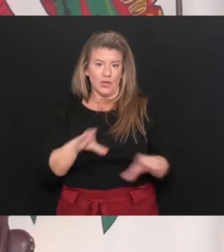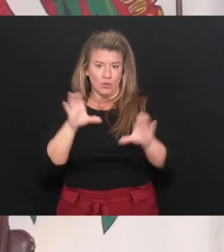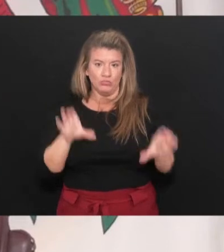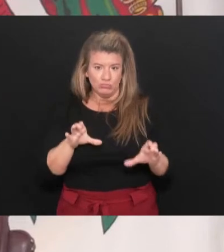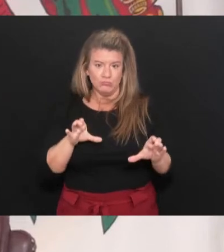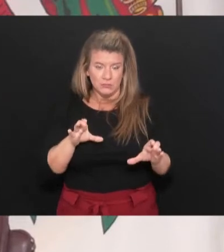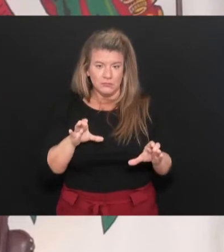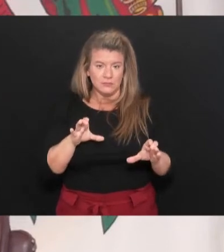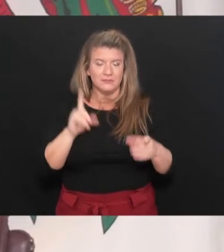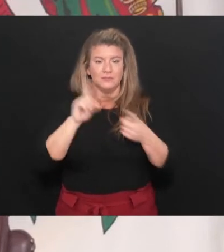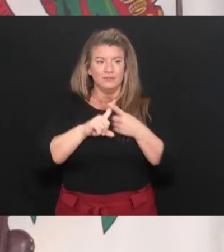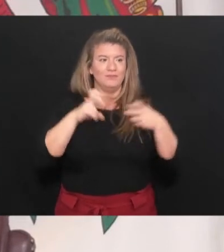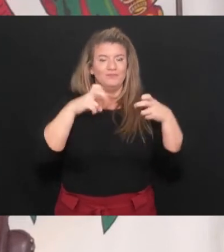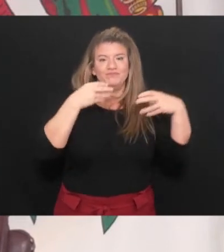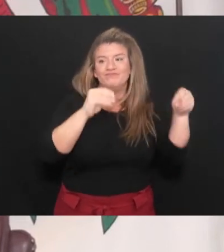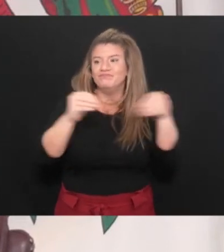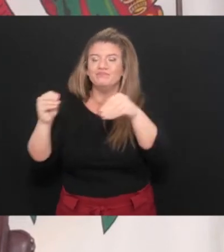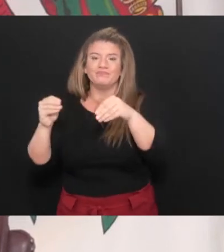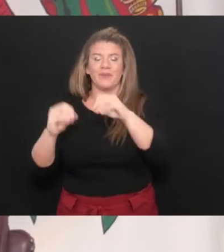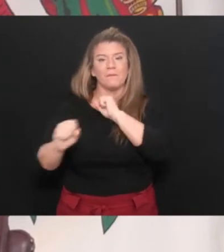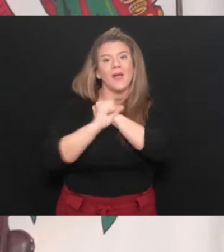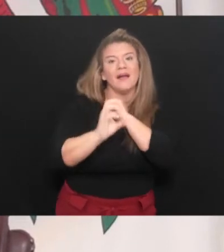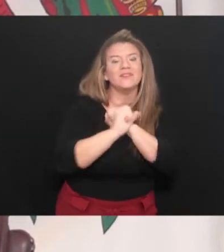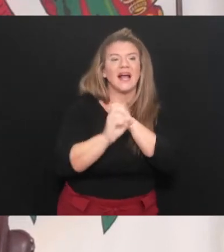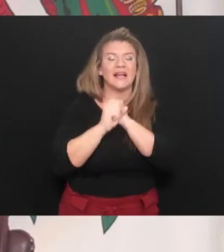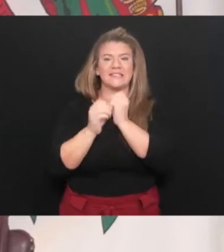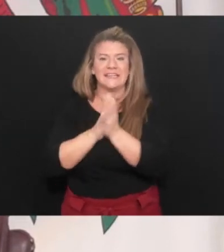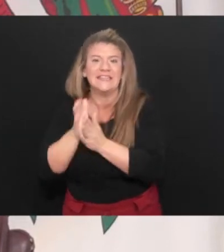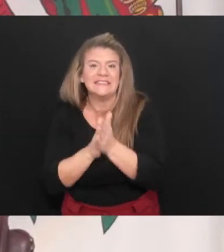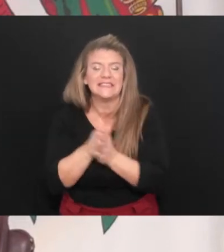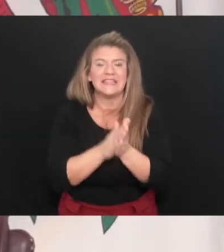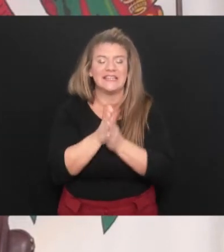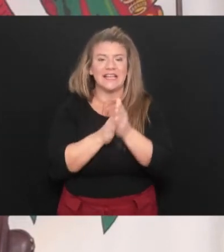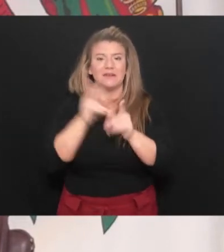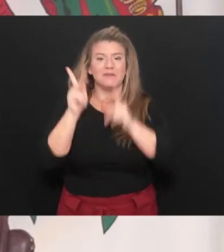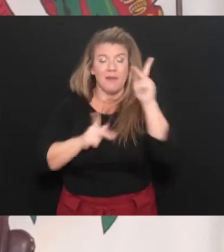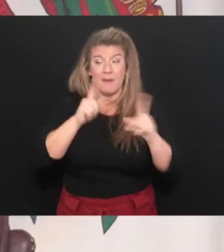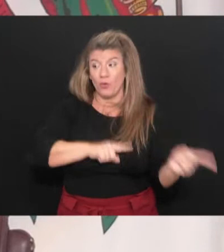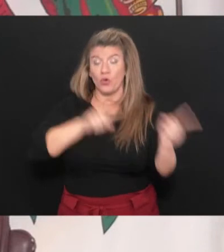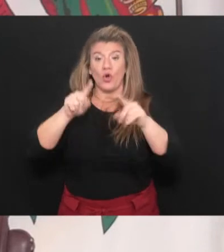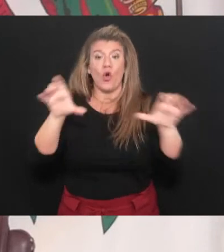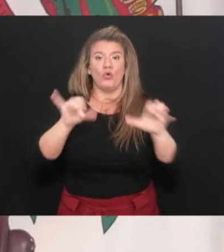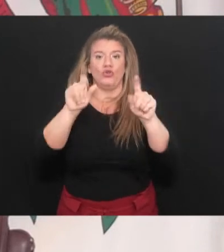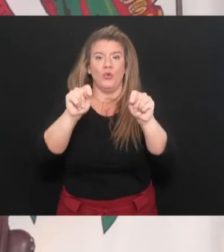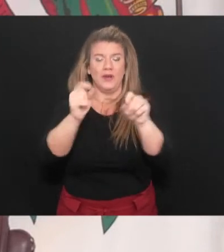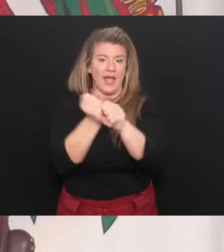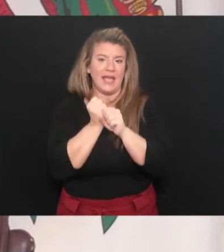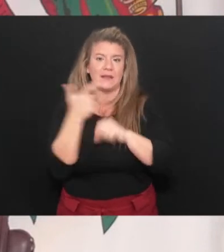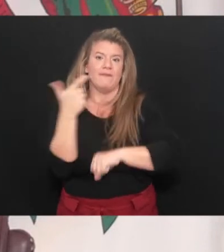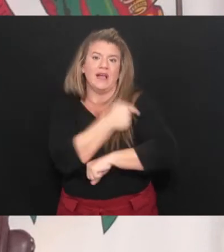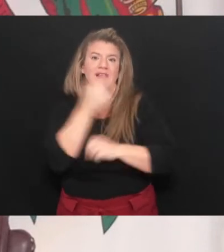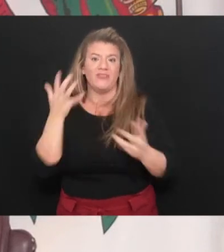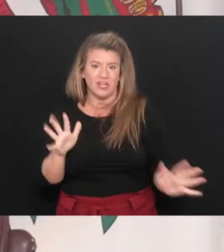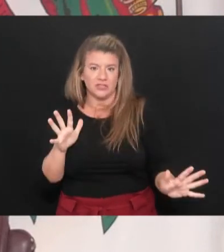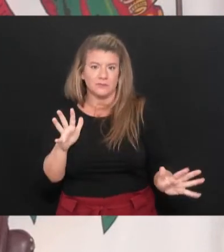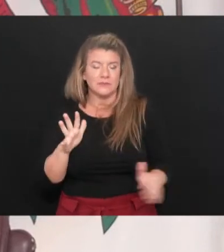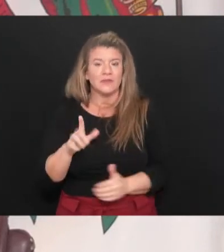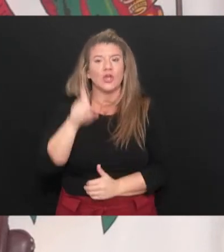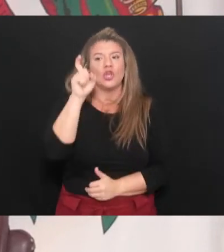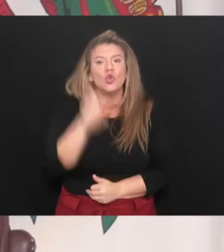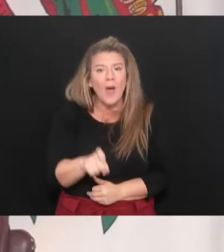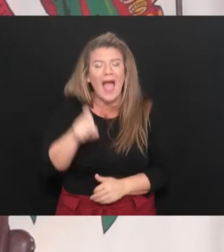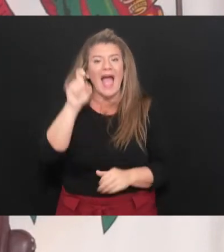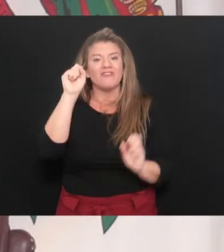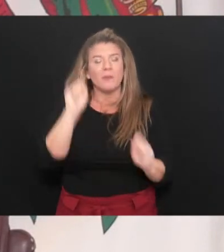to market, to be able to get people to the finish line and get them vaccinated. You've got to be able to